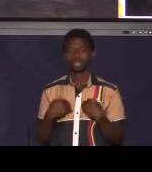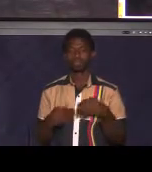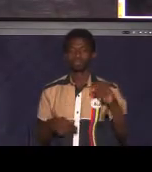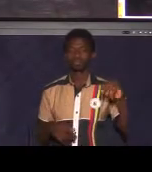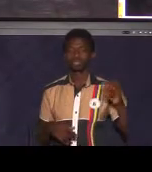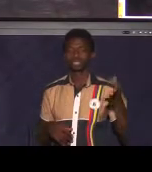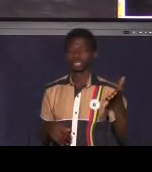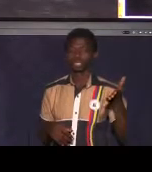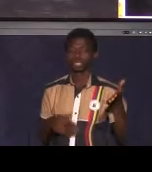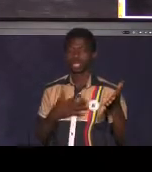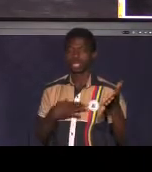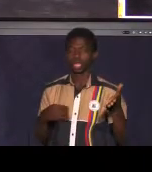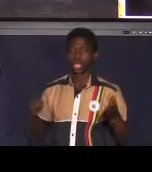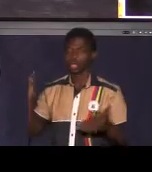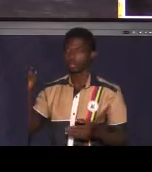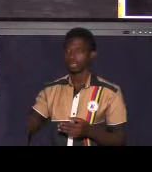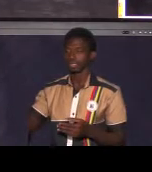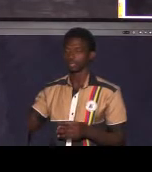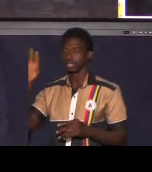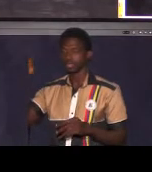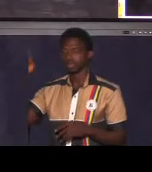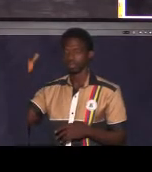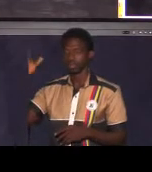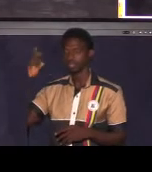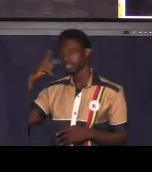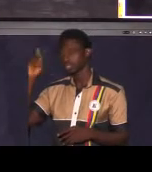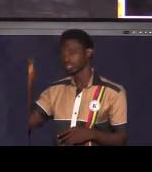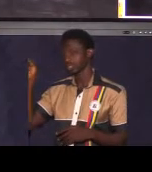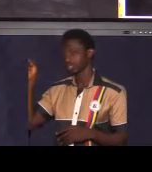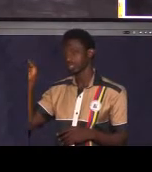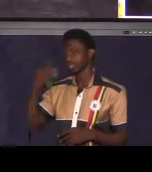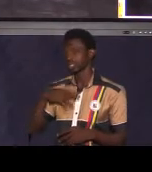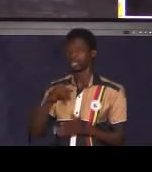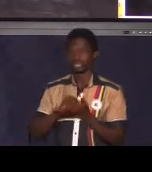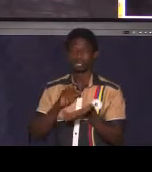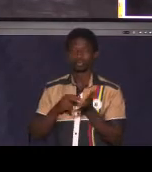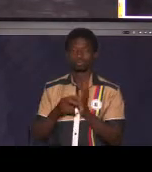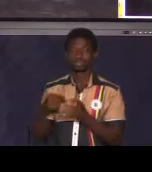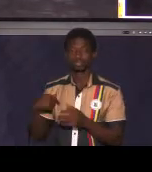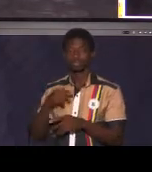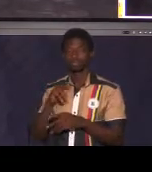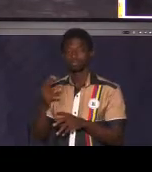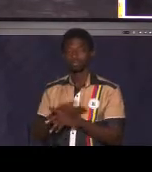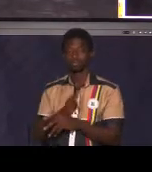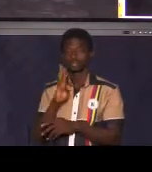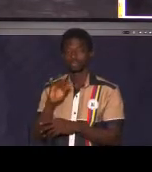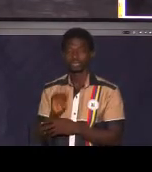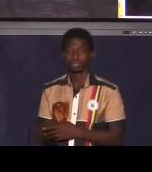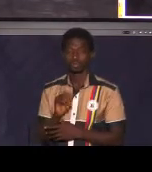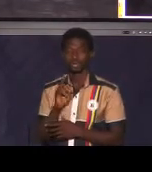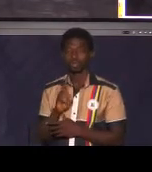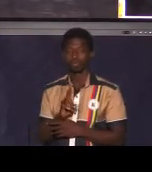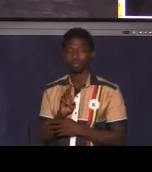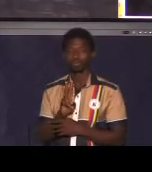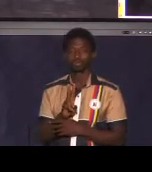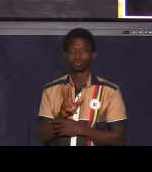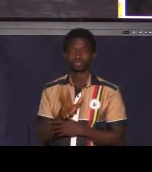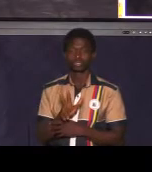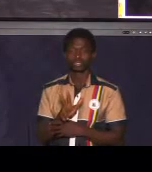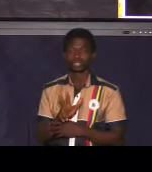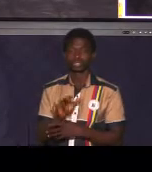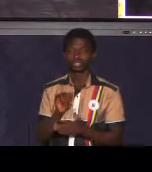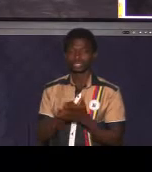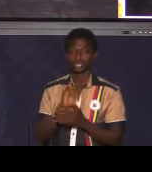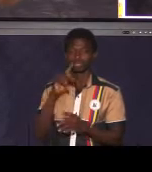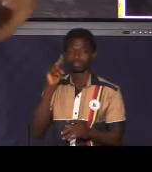have meter here and we have millimeter right up there. And that means that we're going to be multiplying by 1,